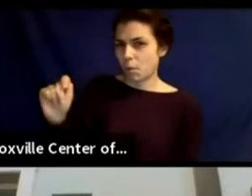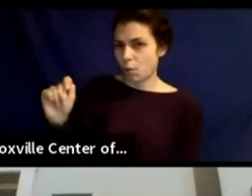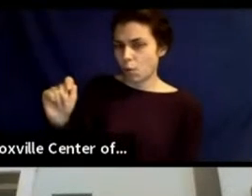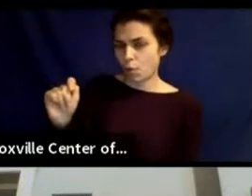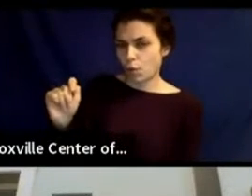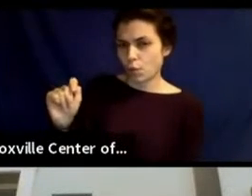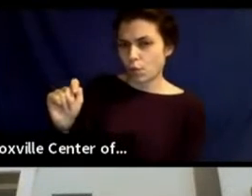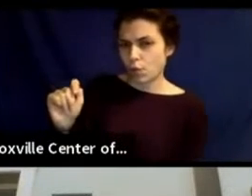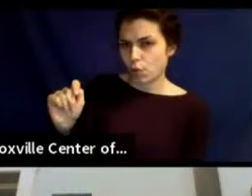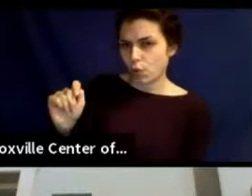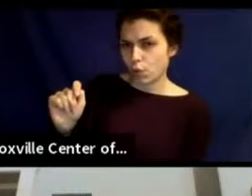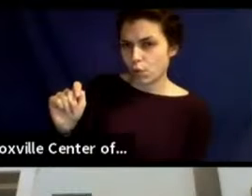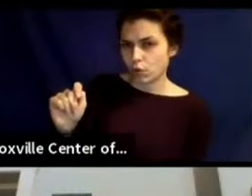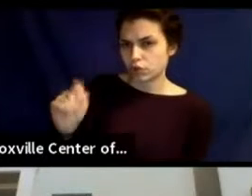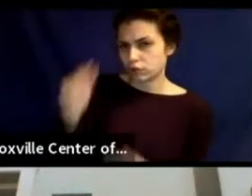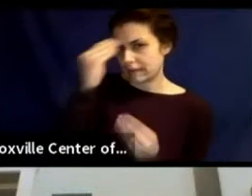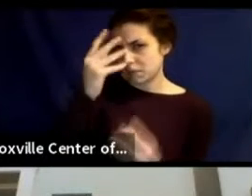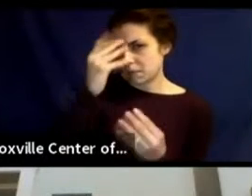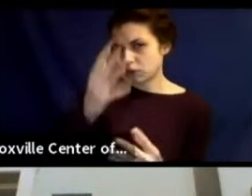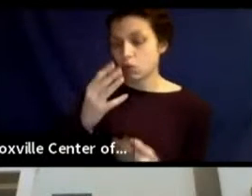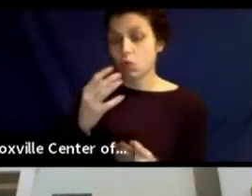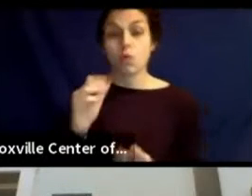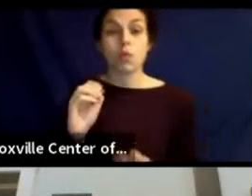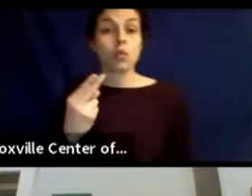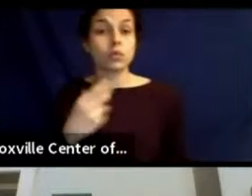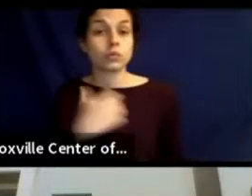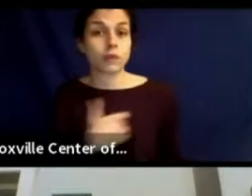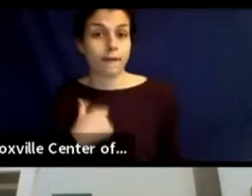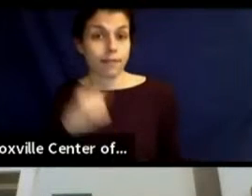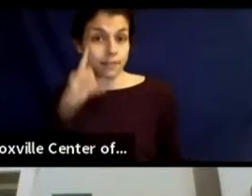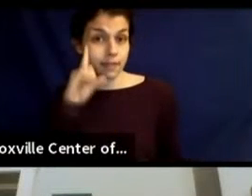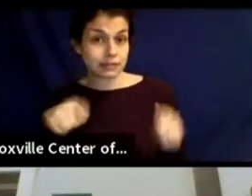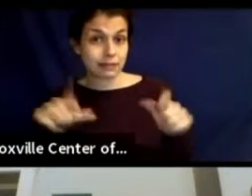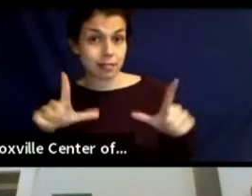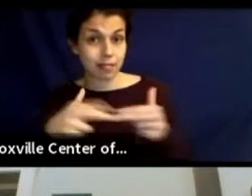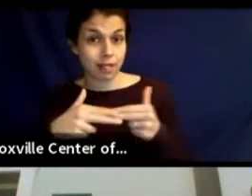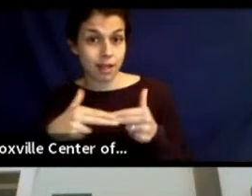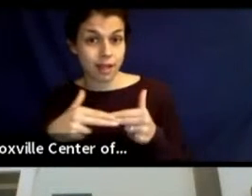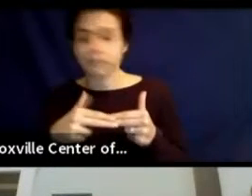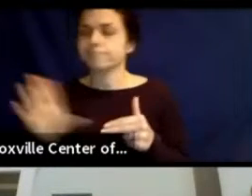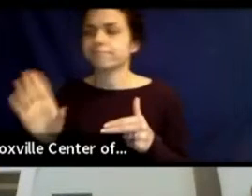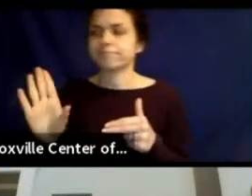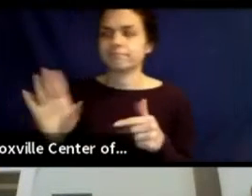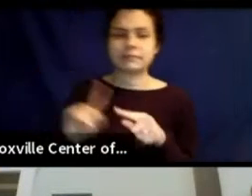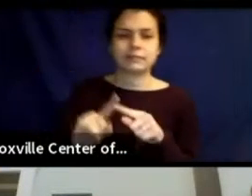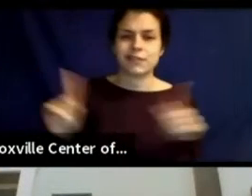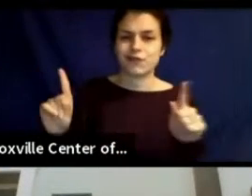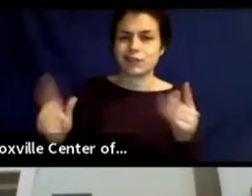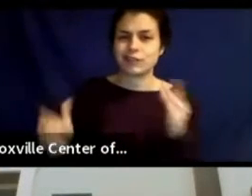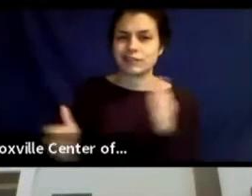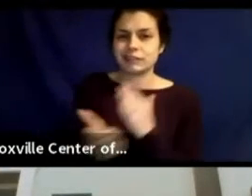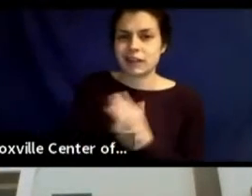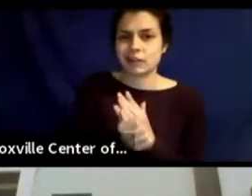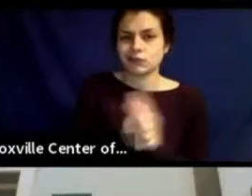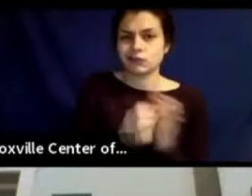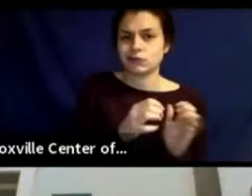information. Okay, sorry. I thought there was a slide. Okay. That was different info. Sorry, it was just attached to the same one.